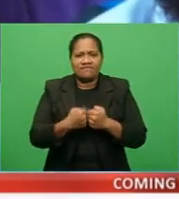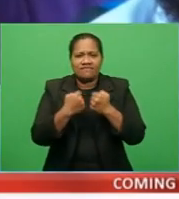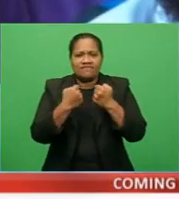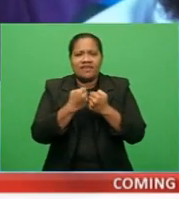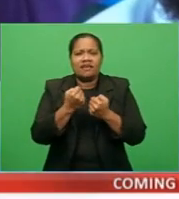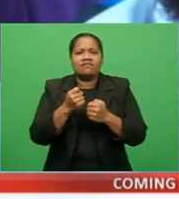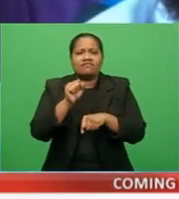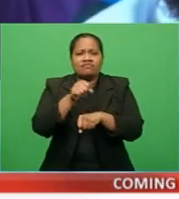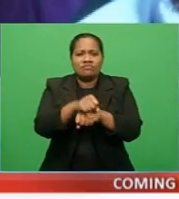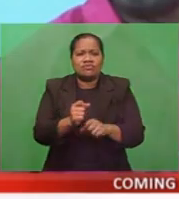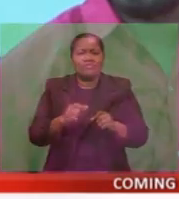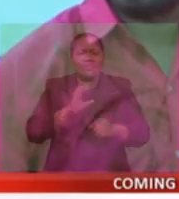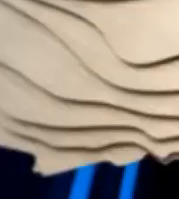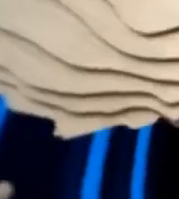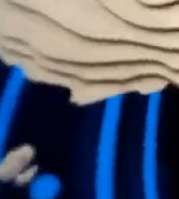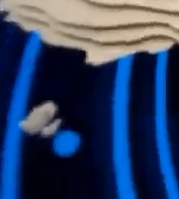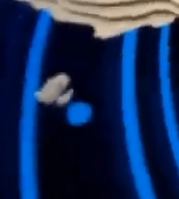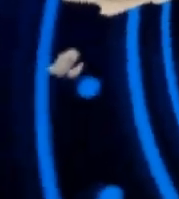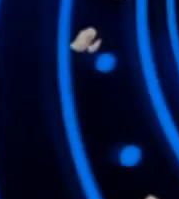gains momentum.